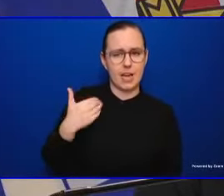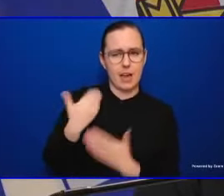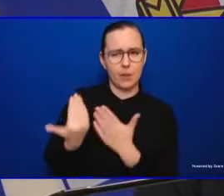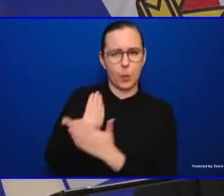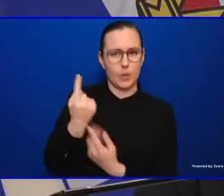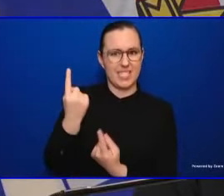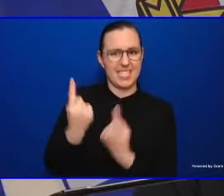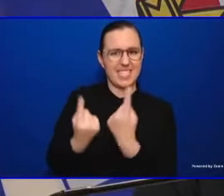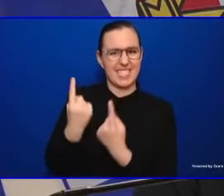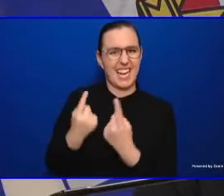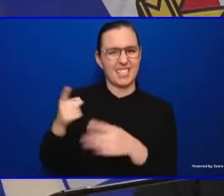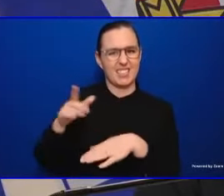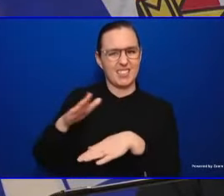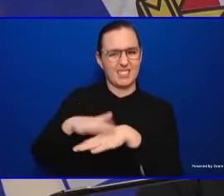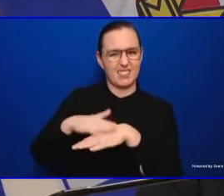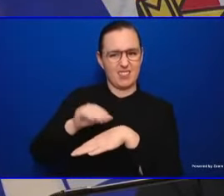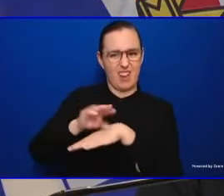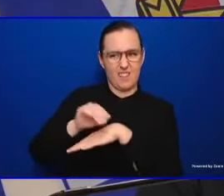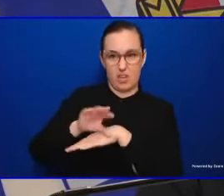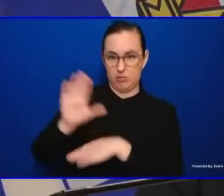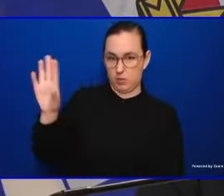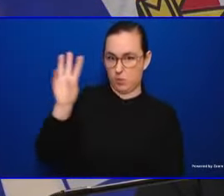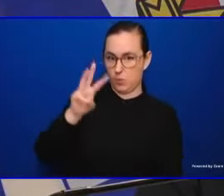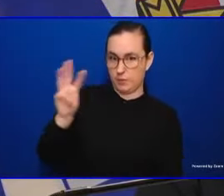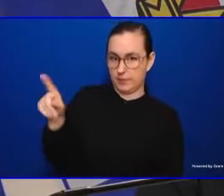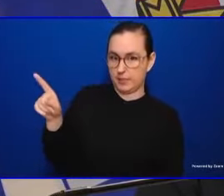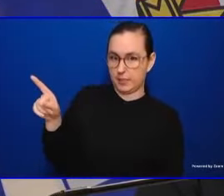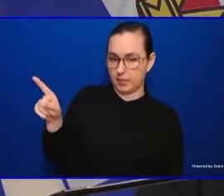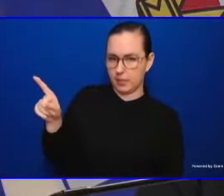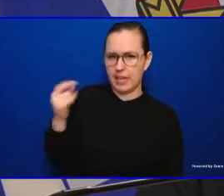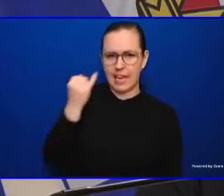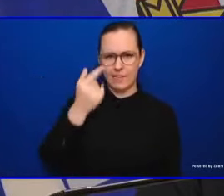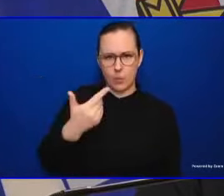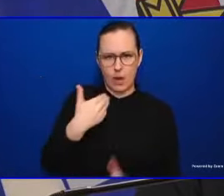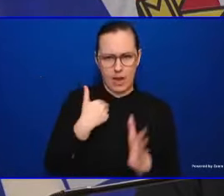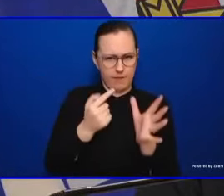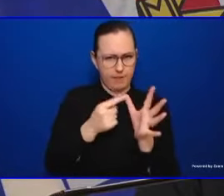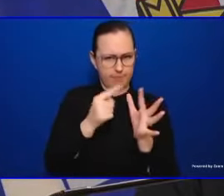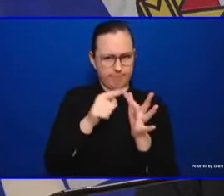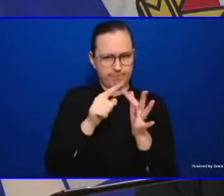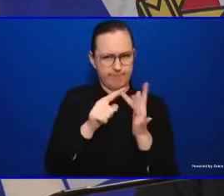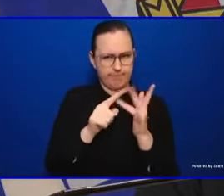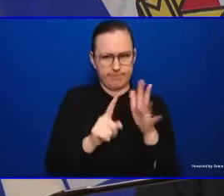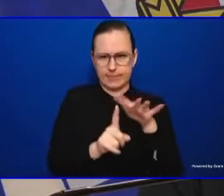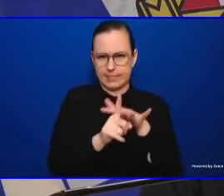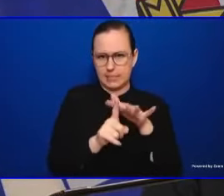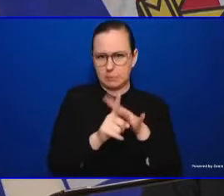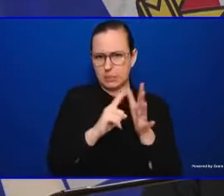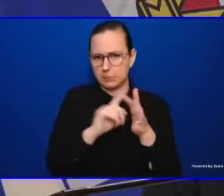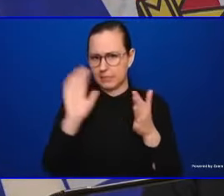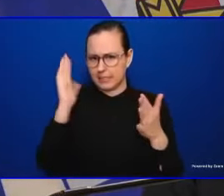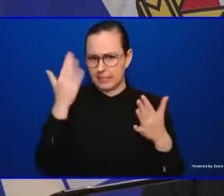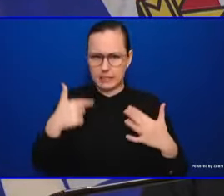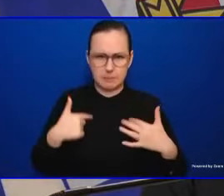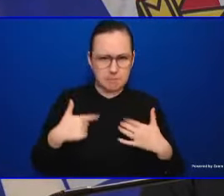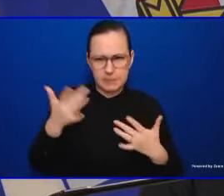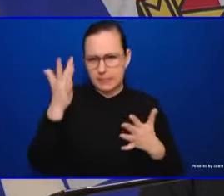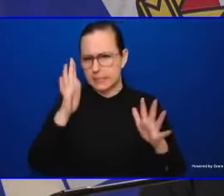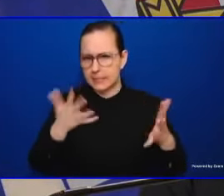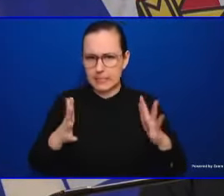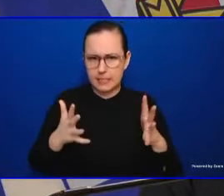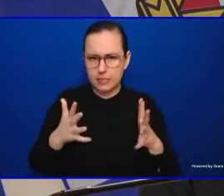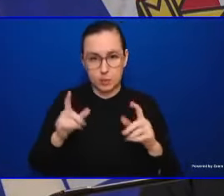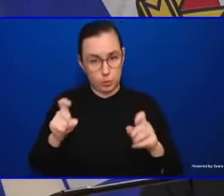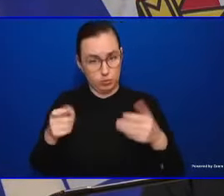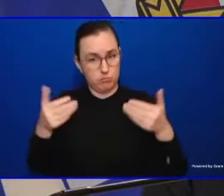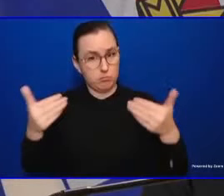a couple of symptoms for more than 24 hours should get tested. Now, that seems to contradict what you just said about not needing a